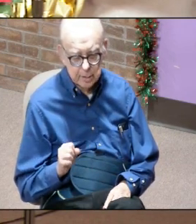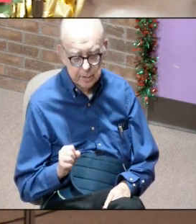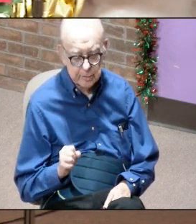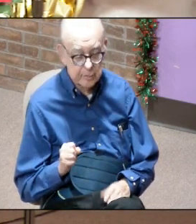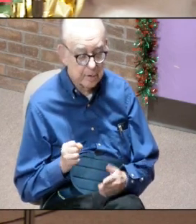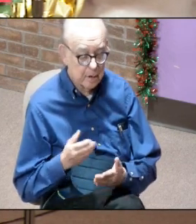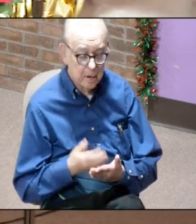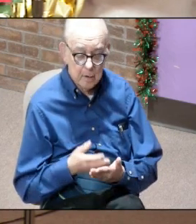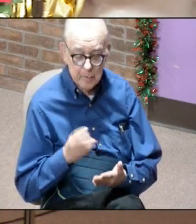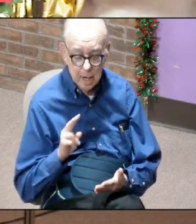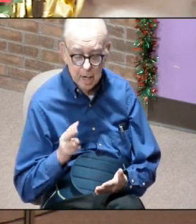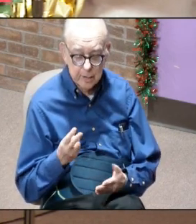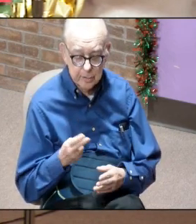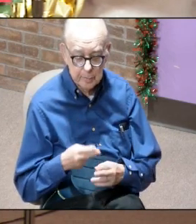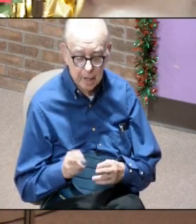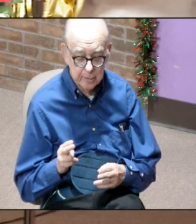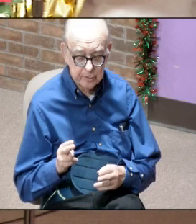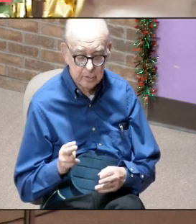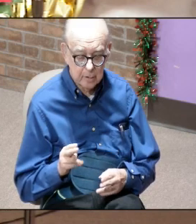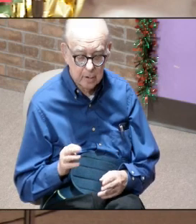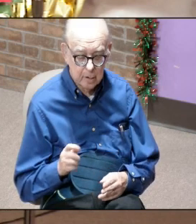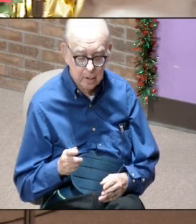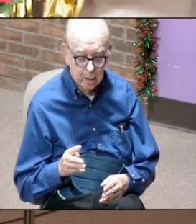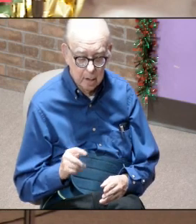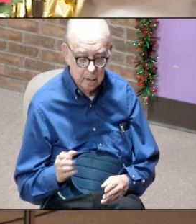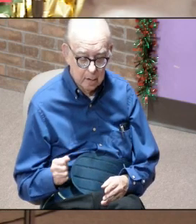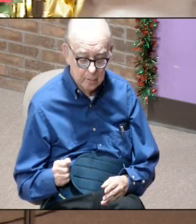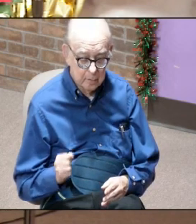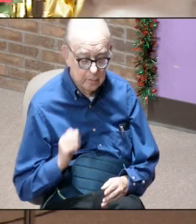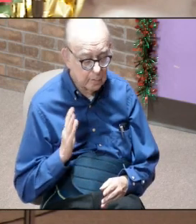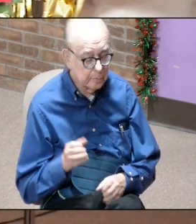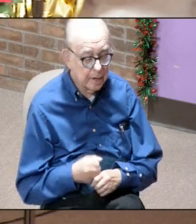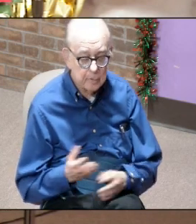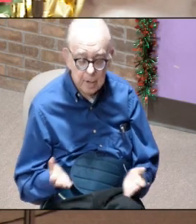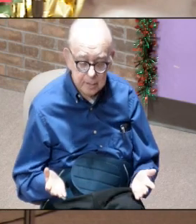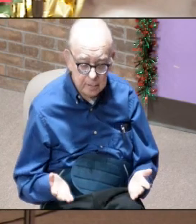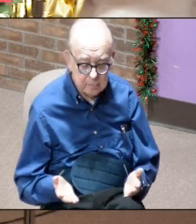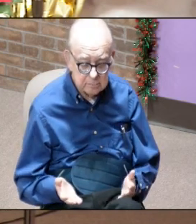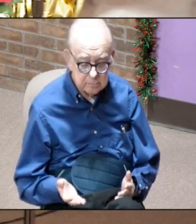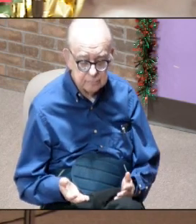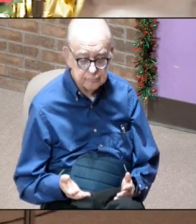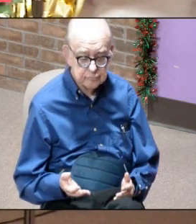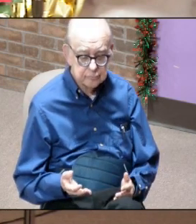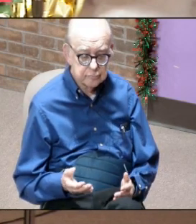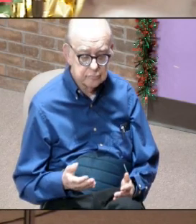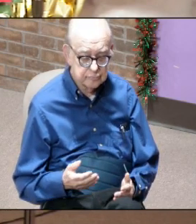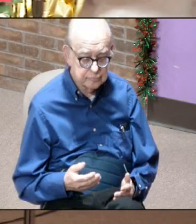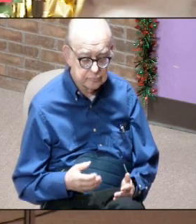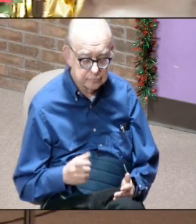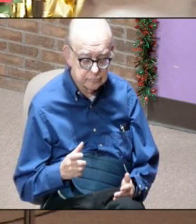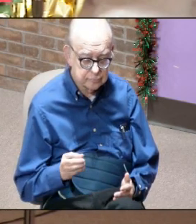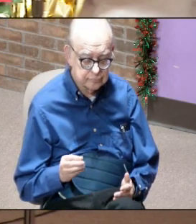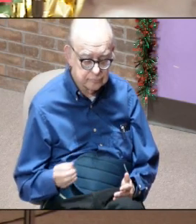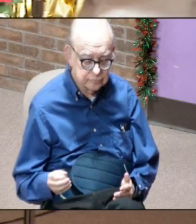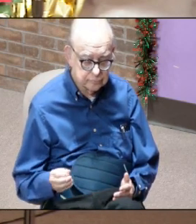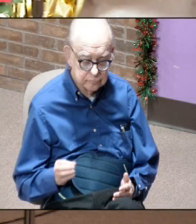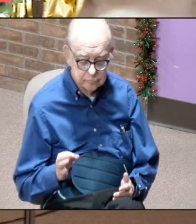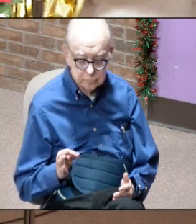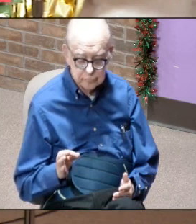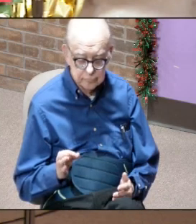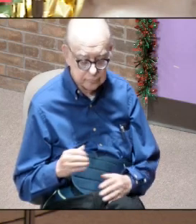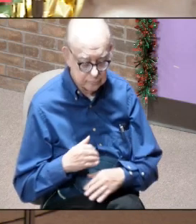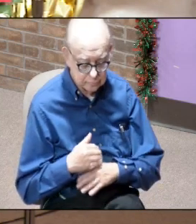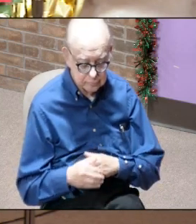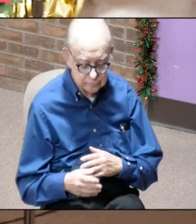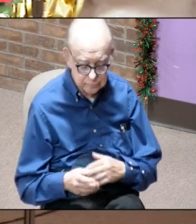wheat. And you know what 2 pounds of wheat would make? A loaf of bread. So